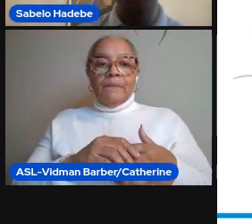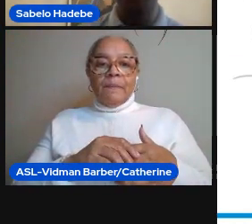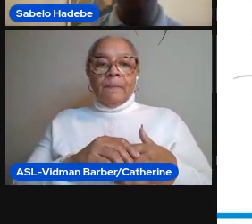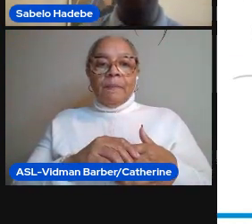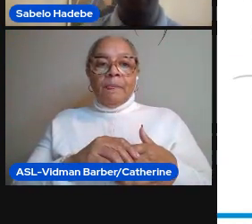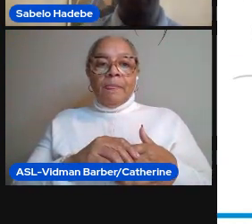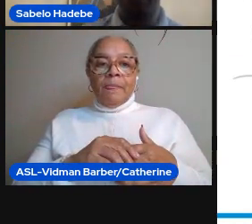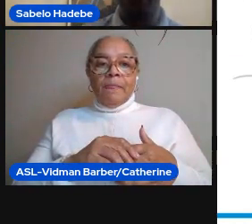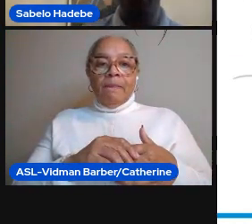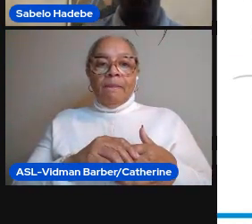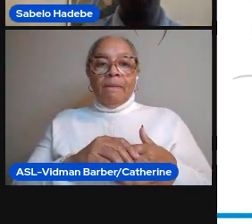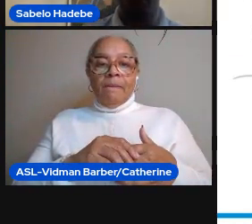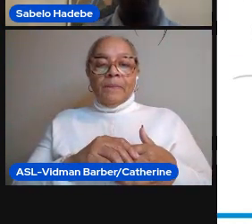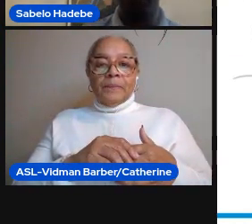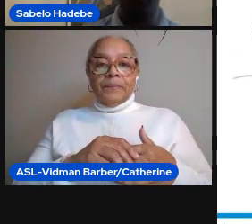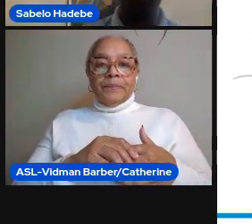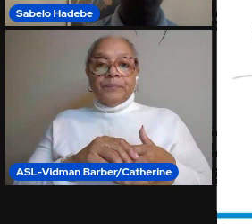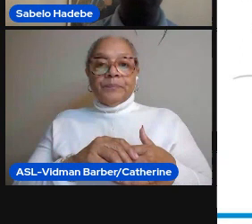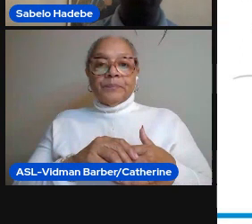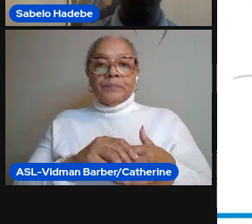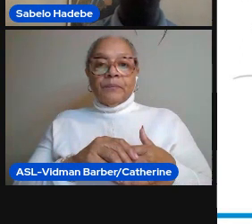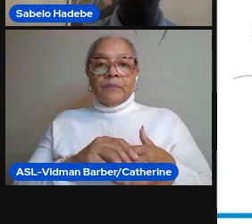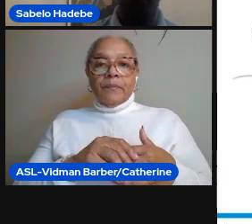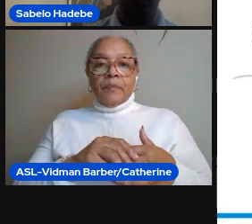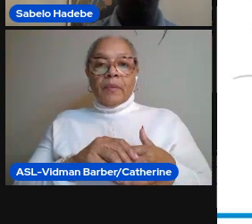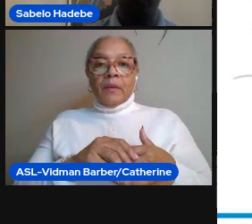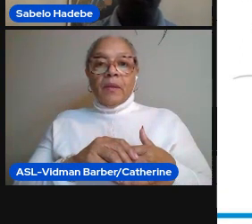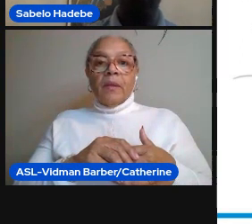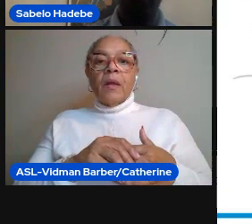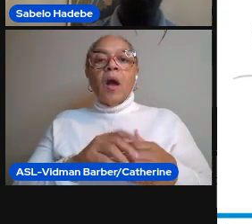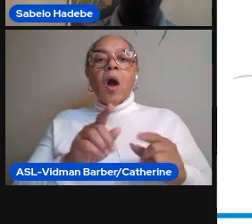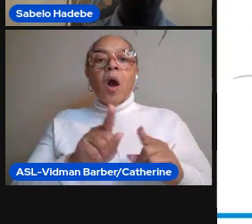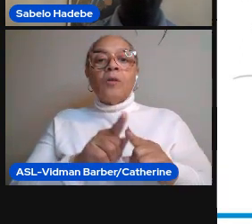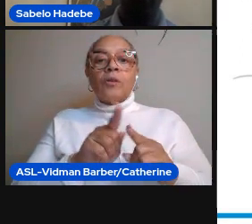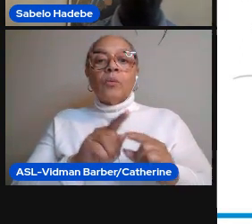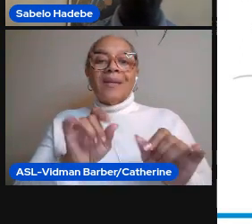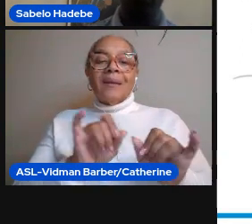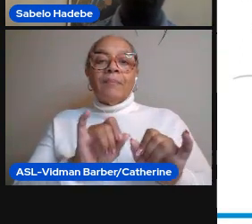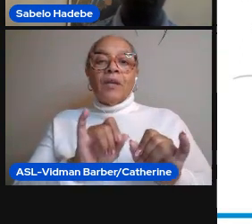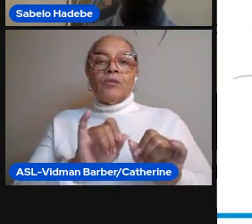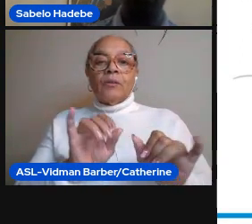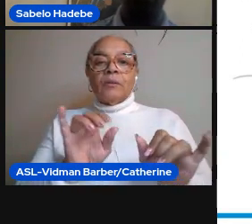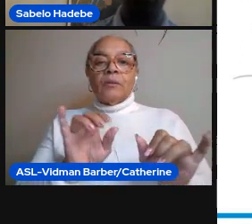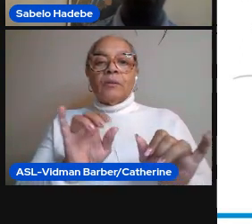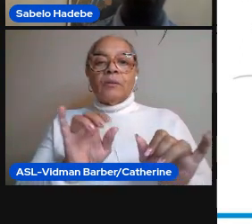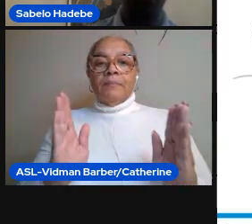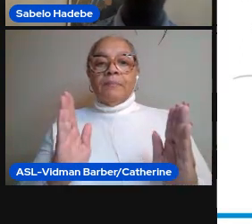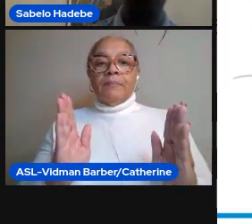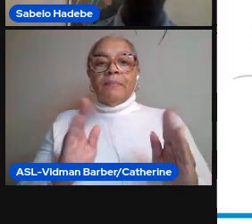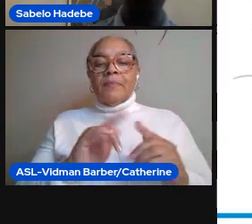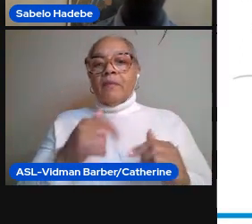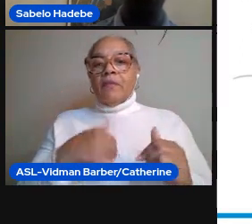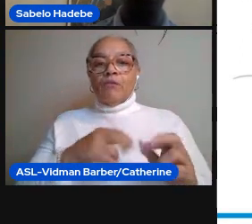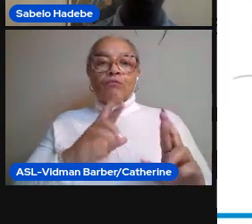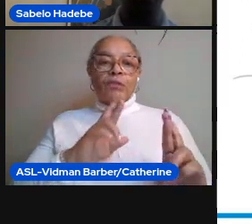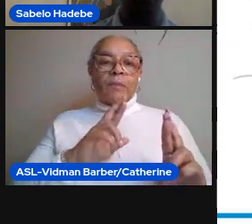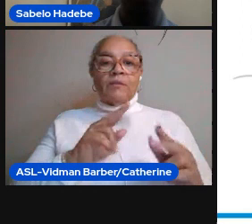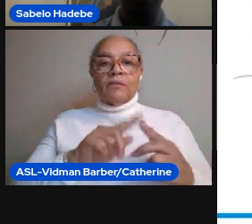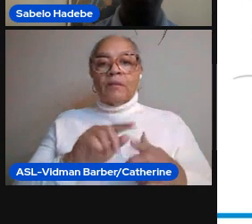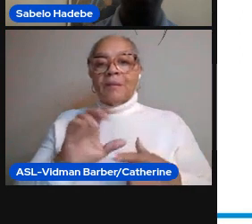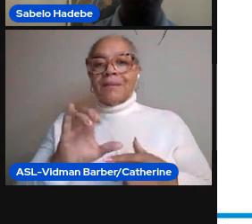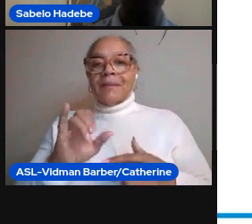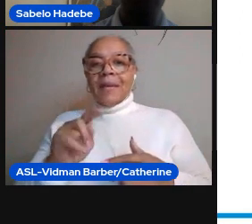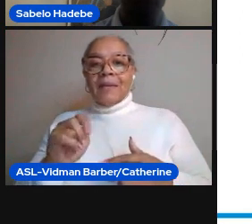And then we can also measure these parameters like area hyperresponsiveness and cytokines. I'll just show you some